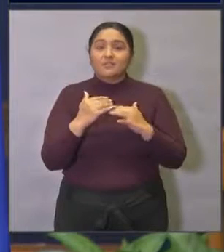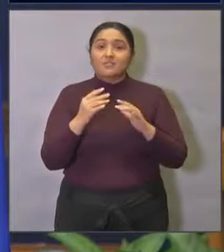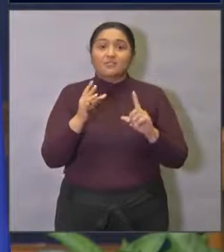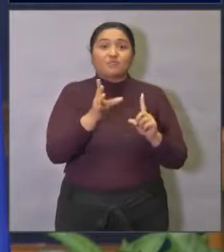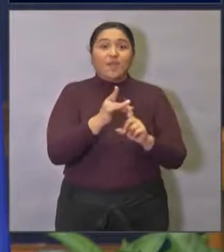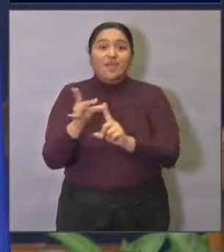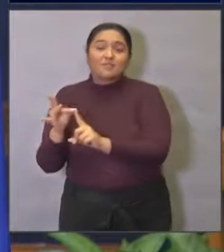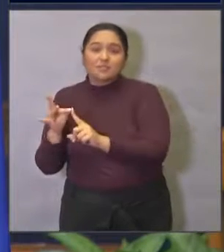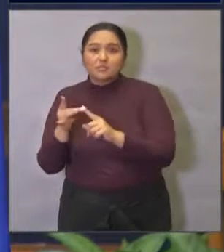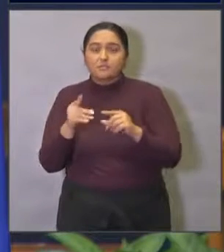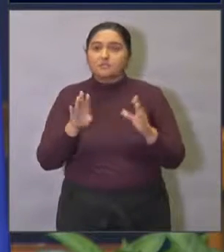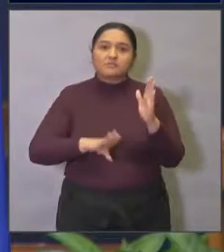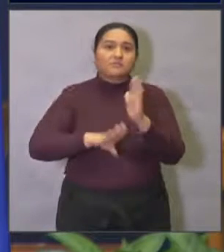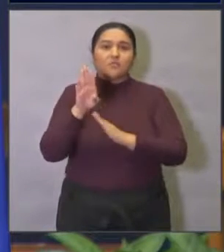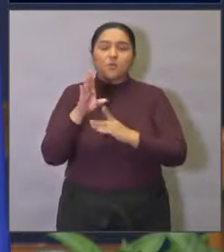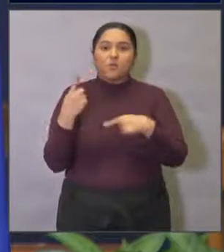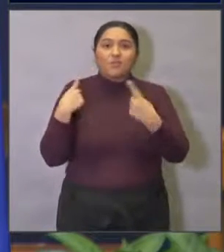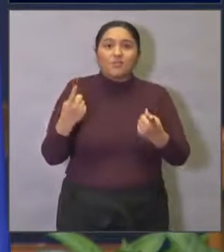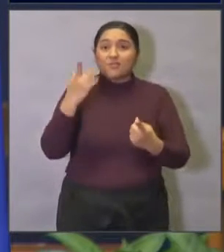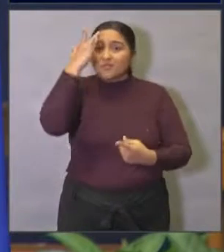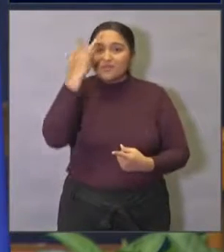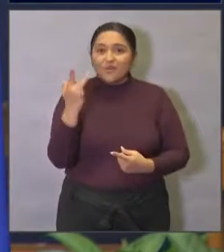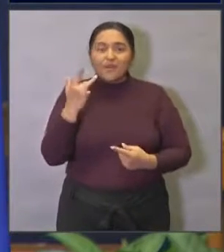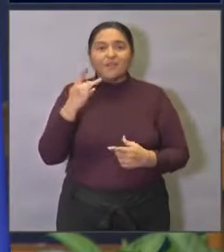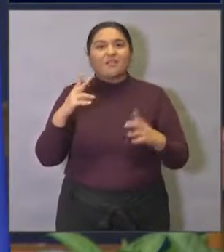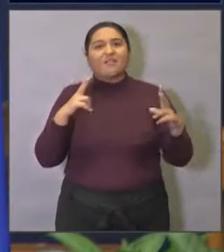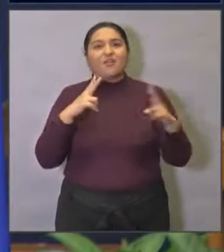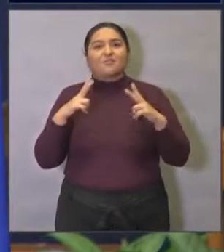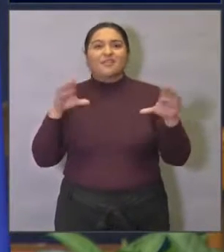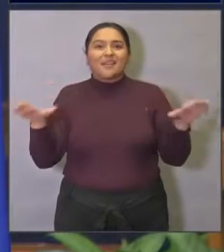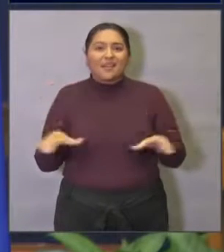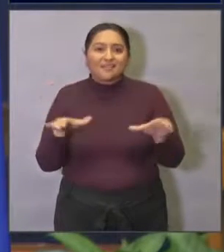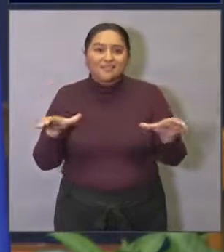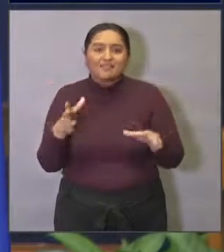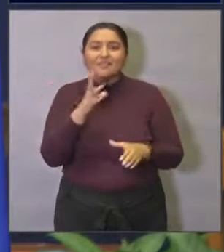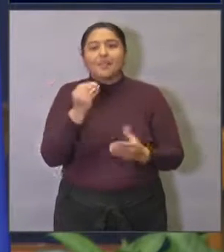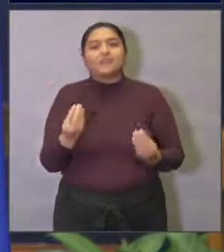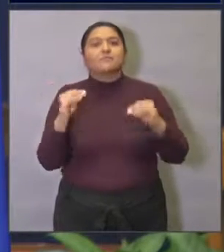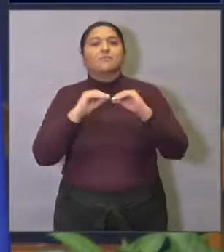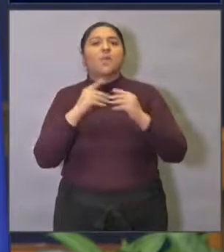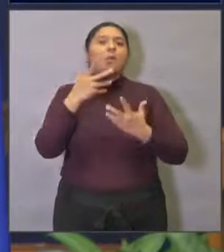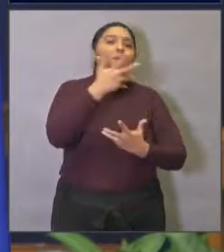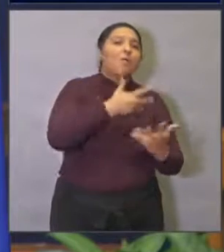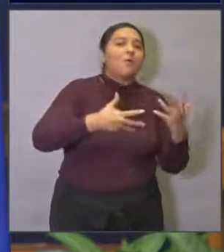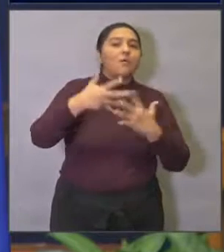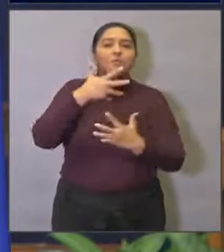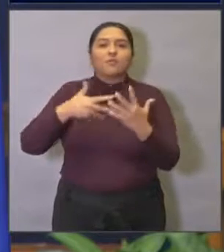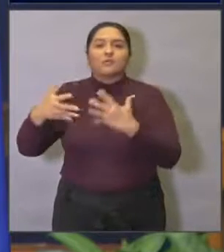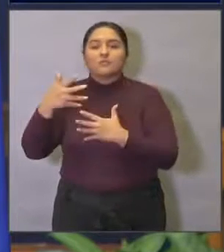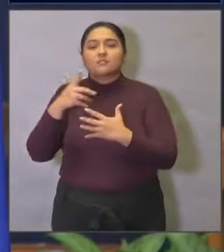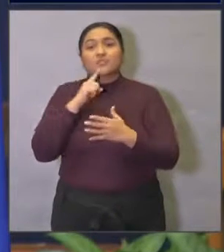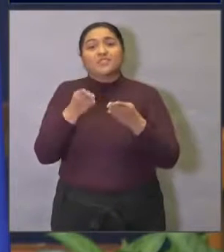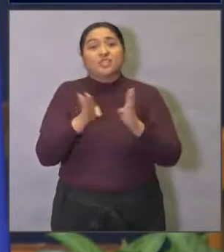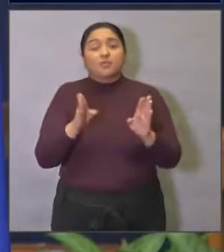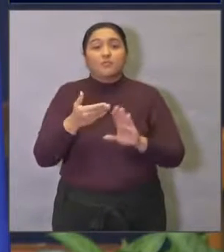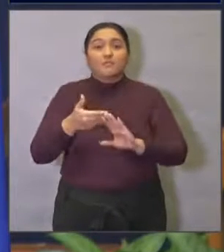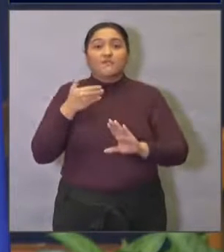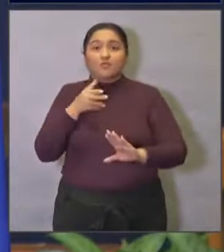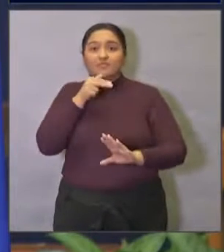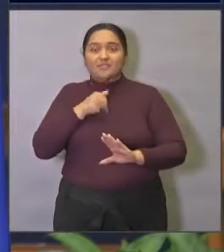soaring as a result of the holiday activity and the more general interactions and intermingling that occurred both before and